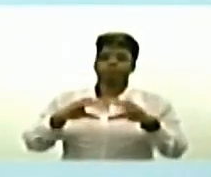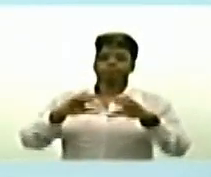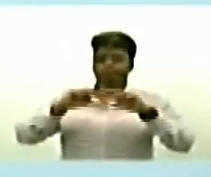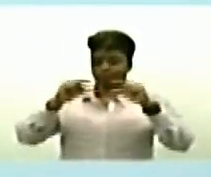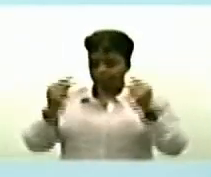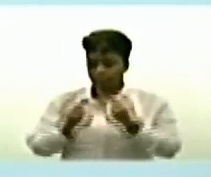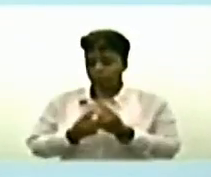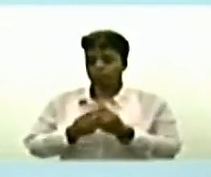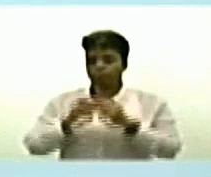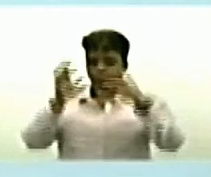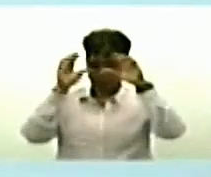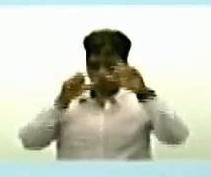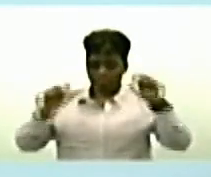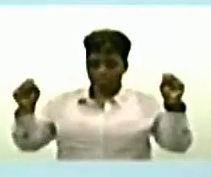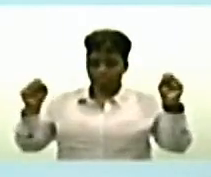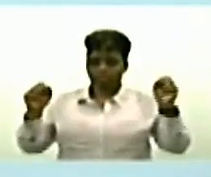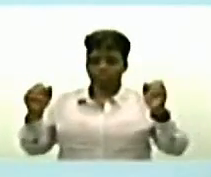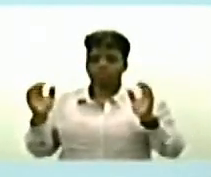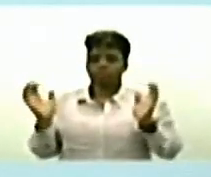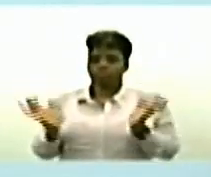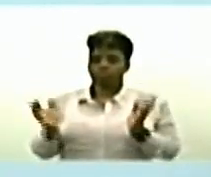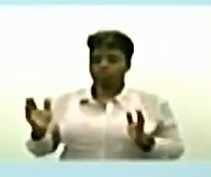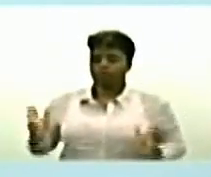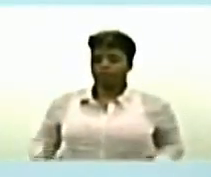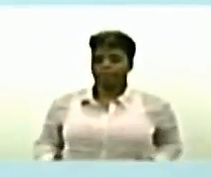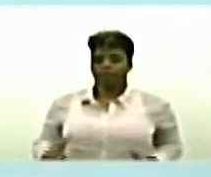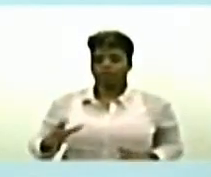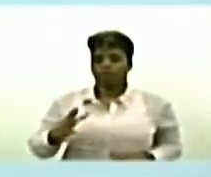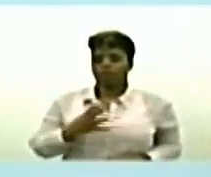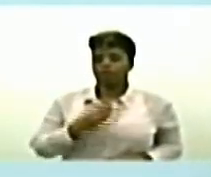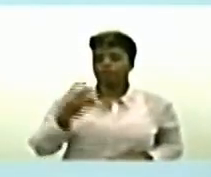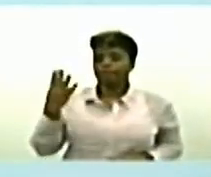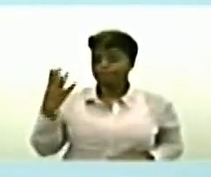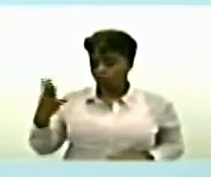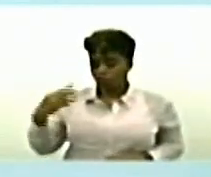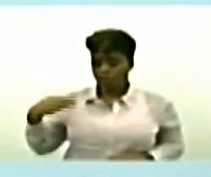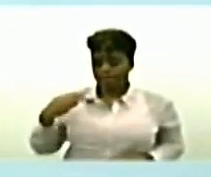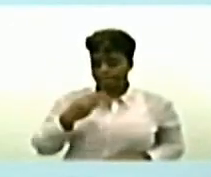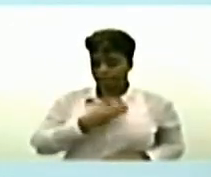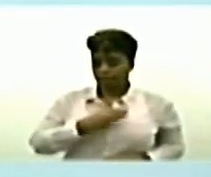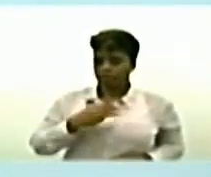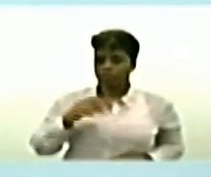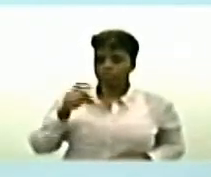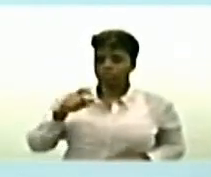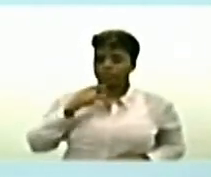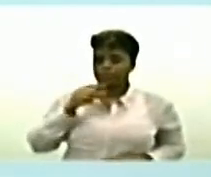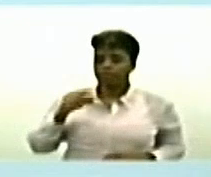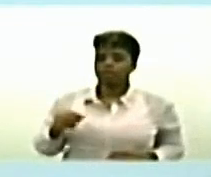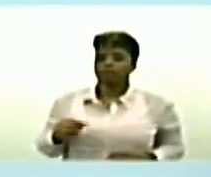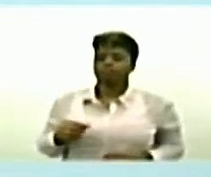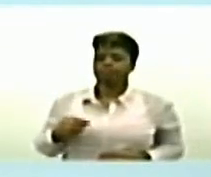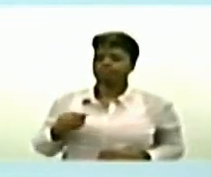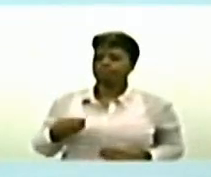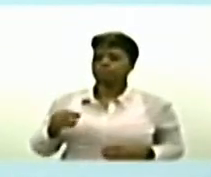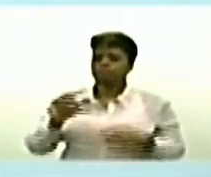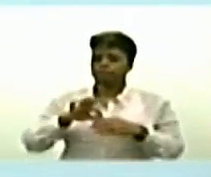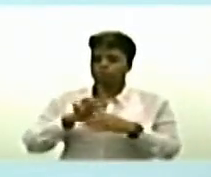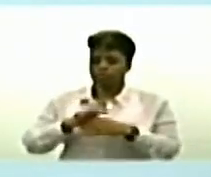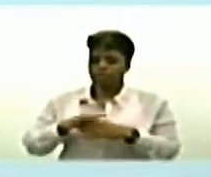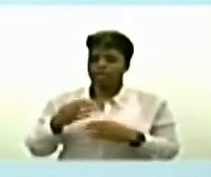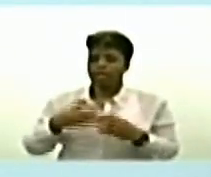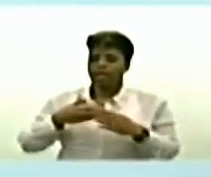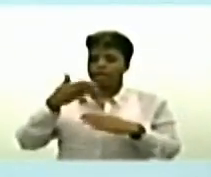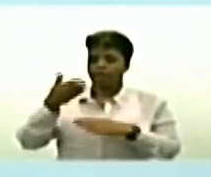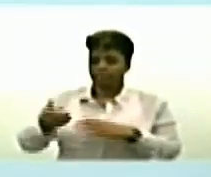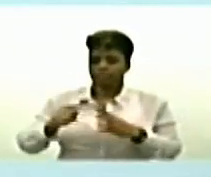chairman and 4 members to be known as the Committee of Privileges, which shall be elected as soon as may be after the